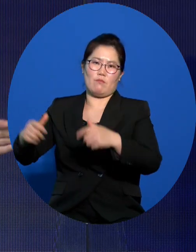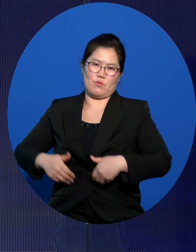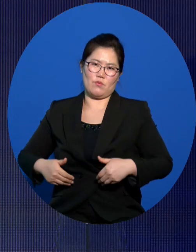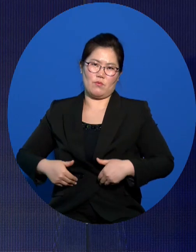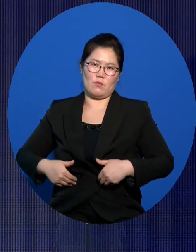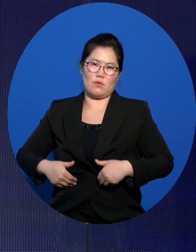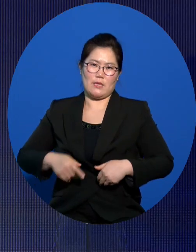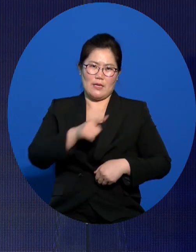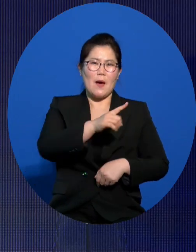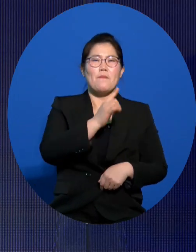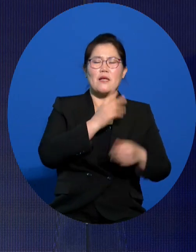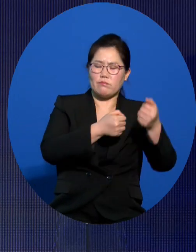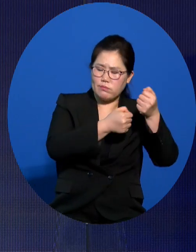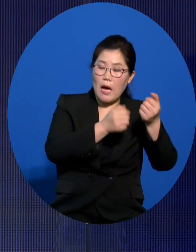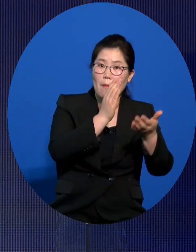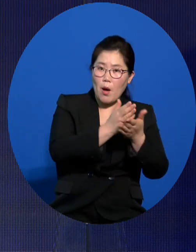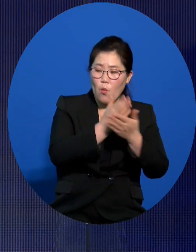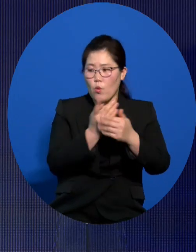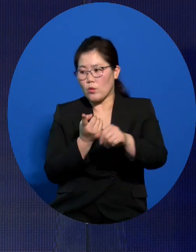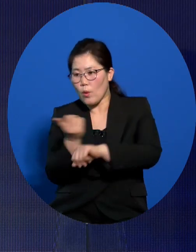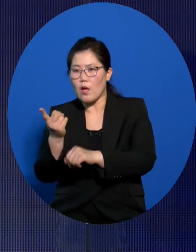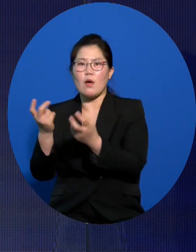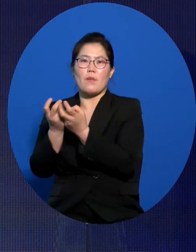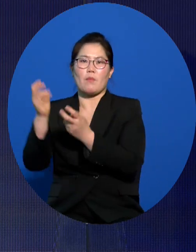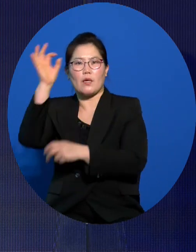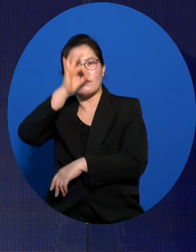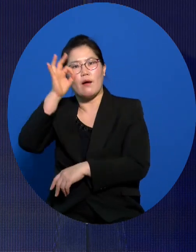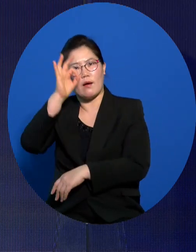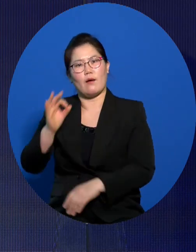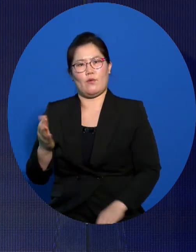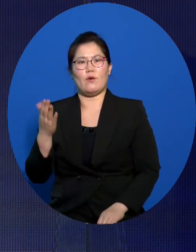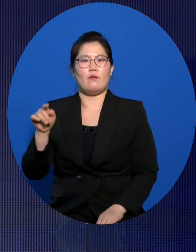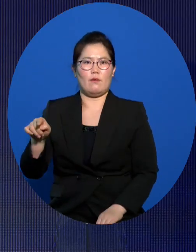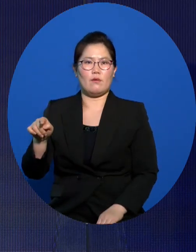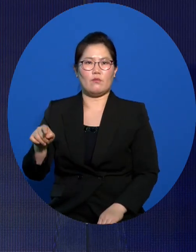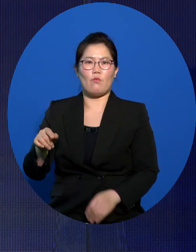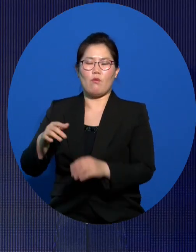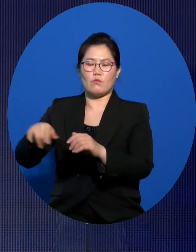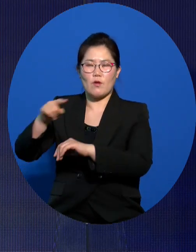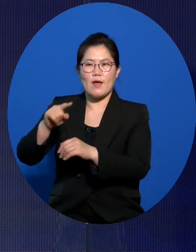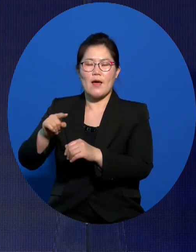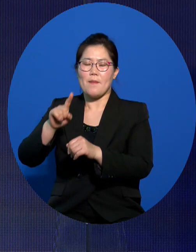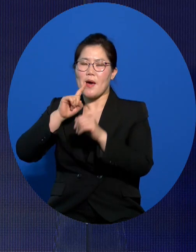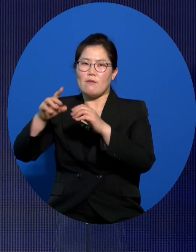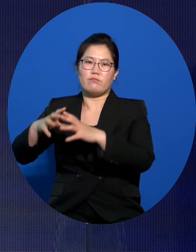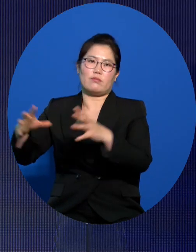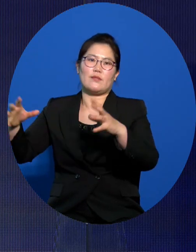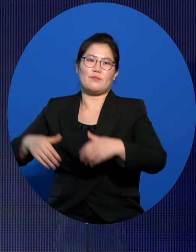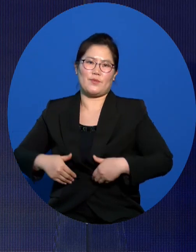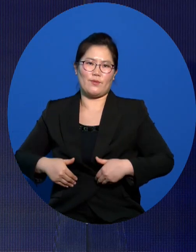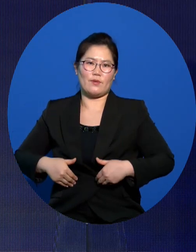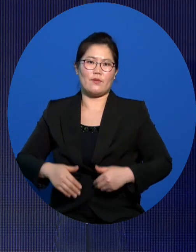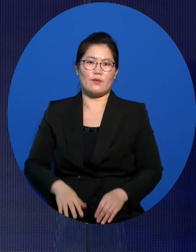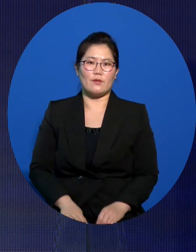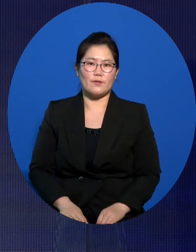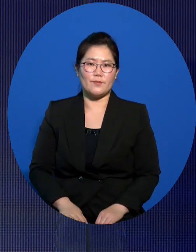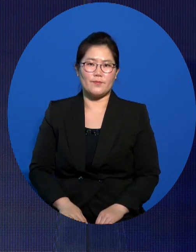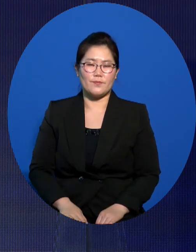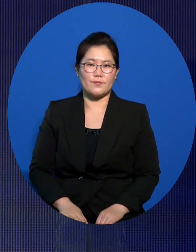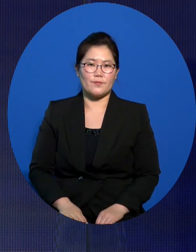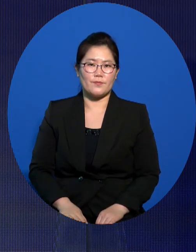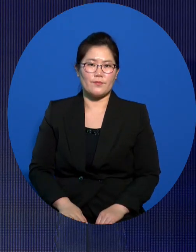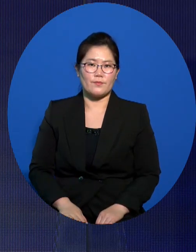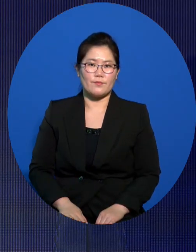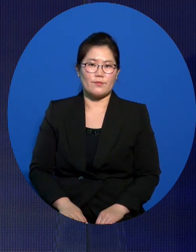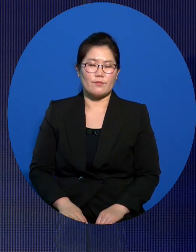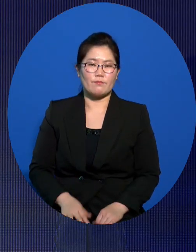But we do have to continue to provide and supply these means of transportation for the persons with disabilities,